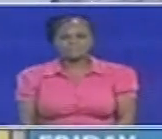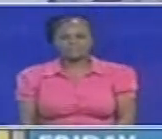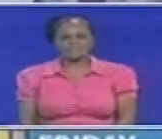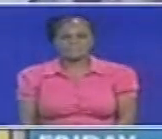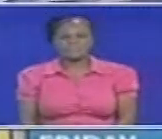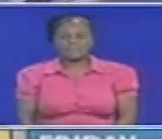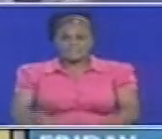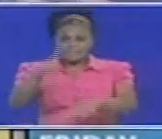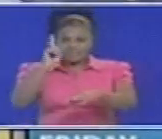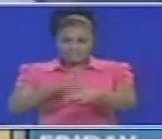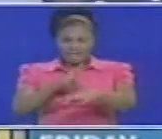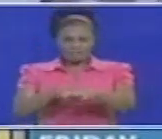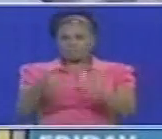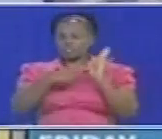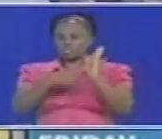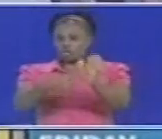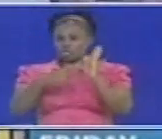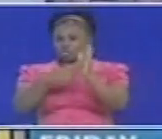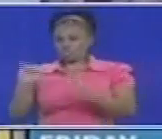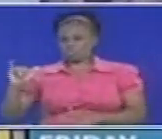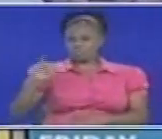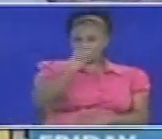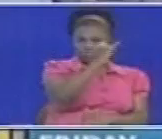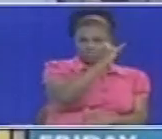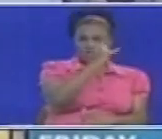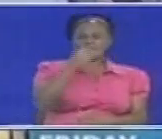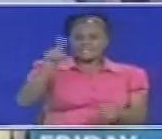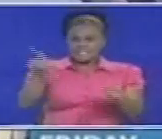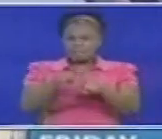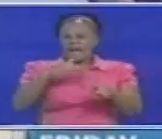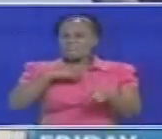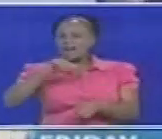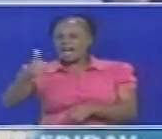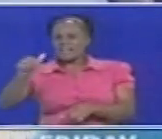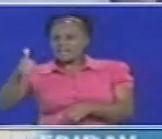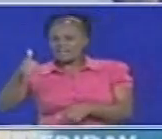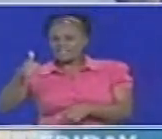Third time we are putting in a demonstration mode. We will put another fourth one where we bring in people